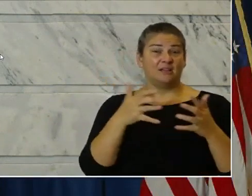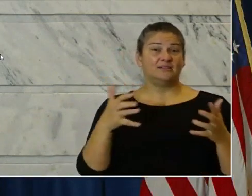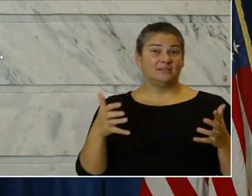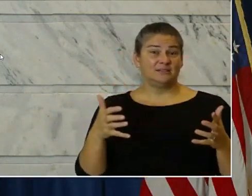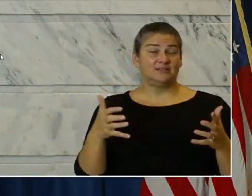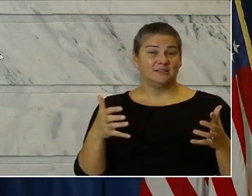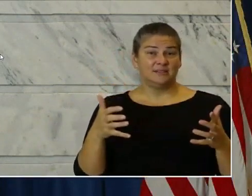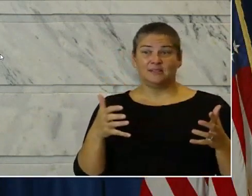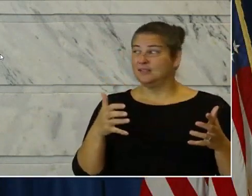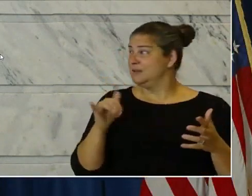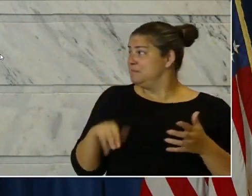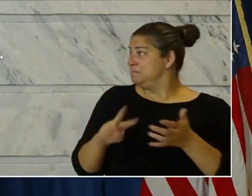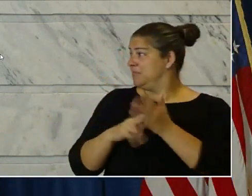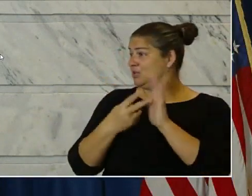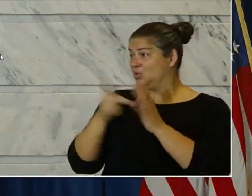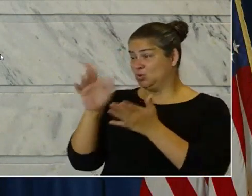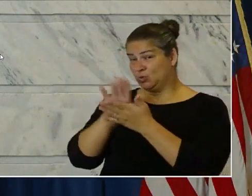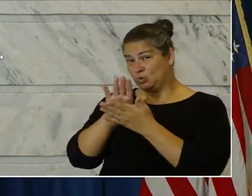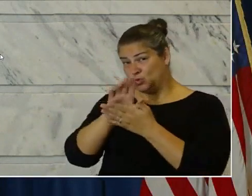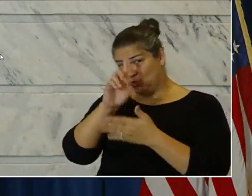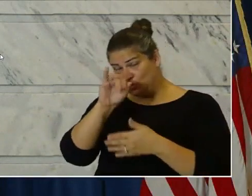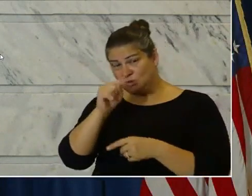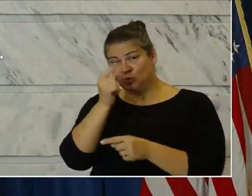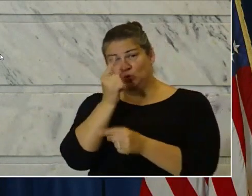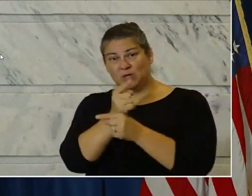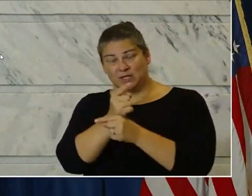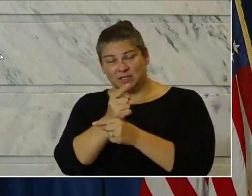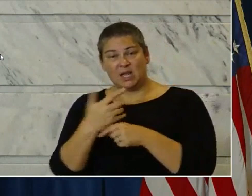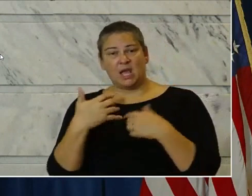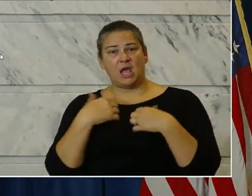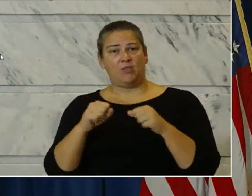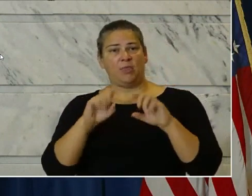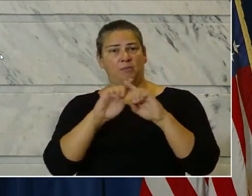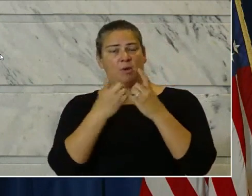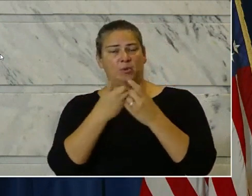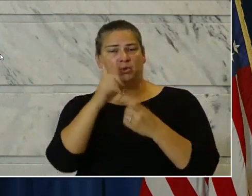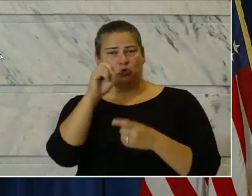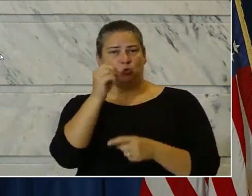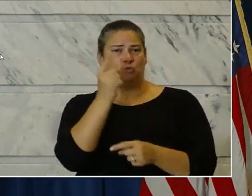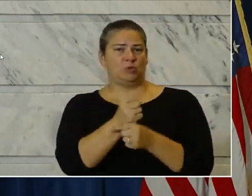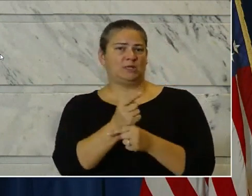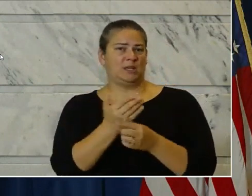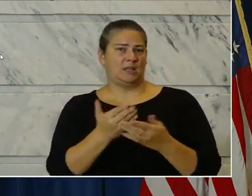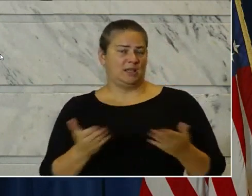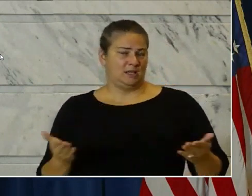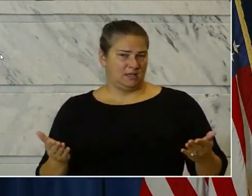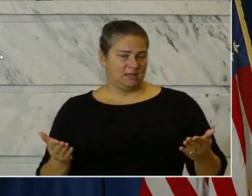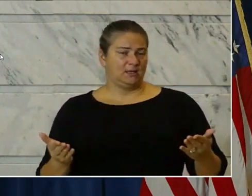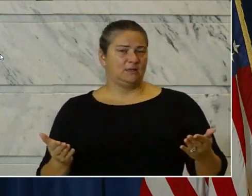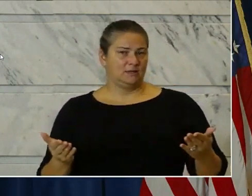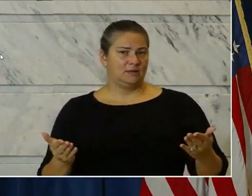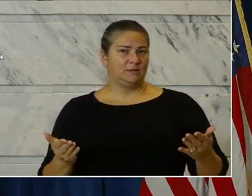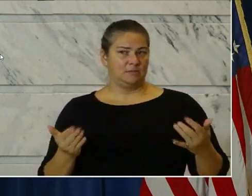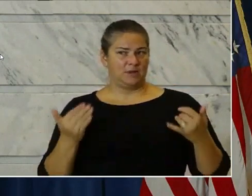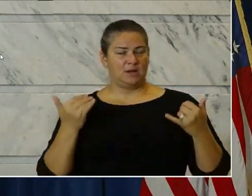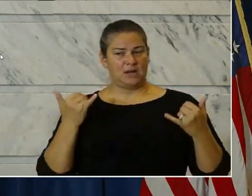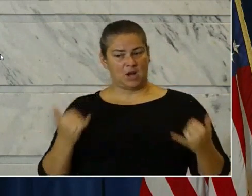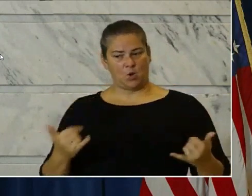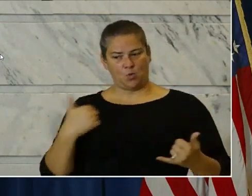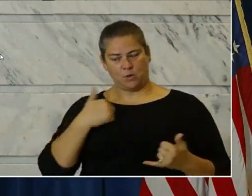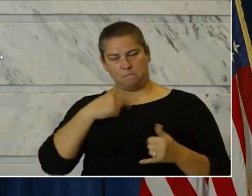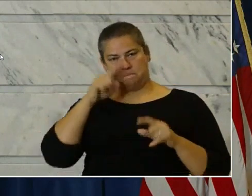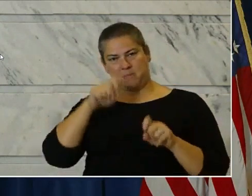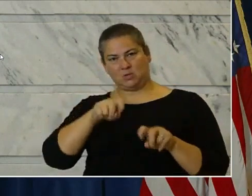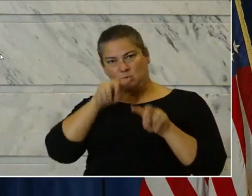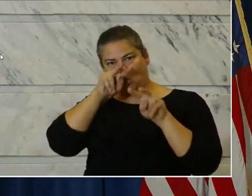does mean that those schools are doing the right thing, and the local health departments are doing the right thing. But it's something that we have to